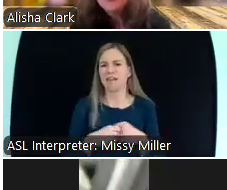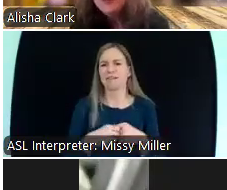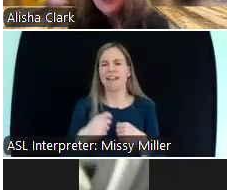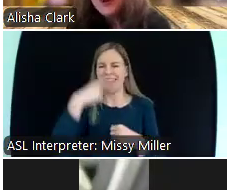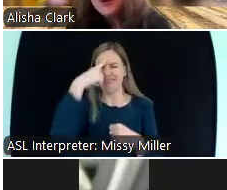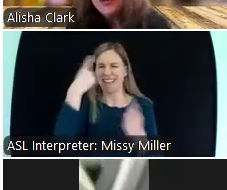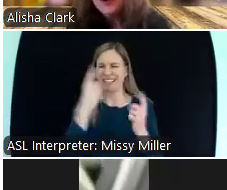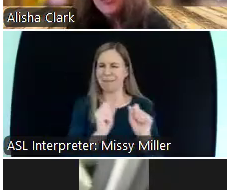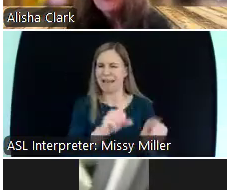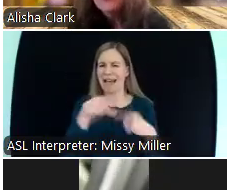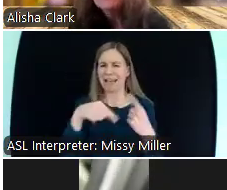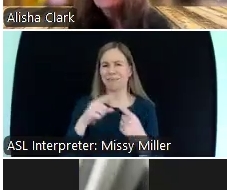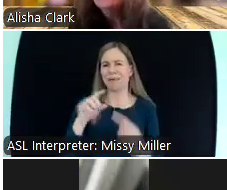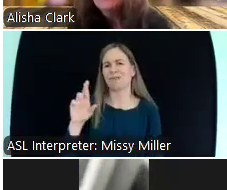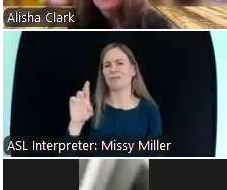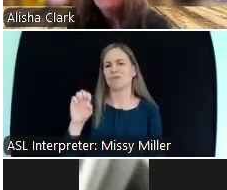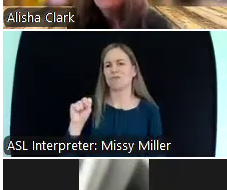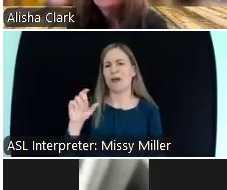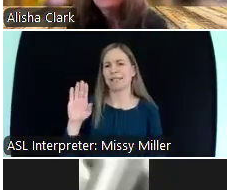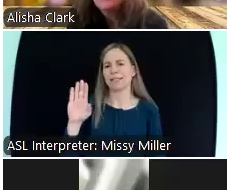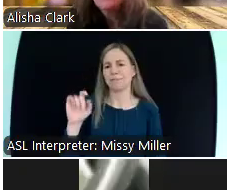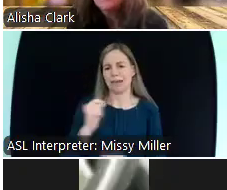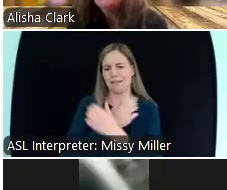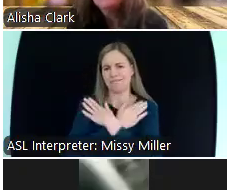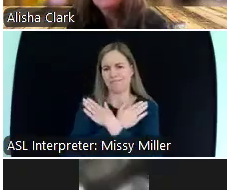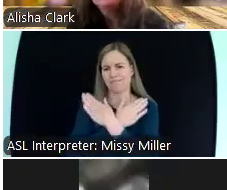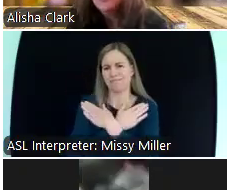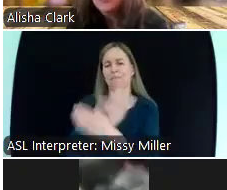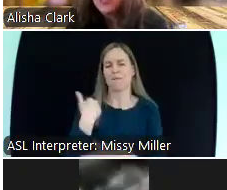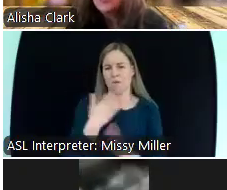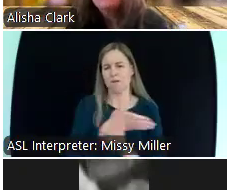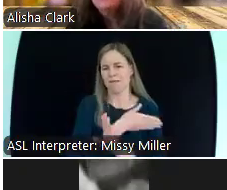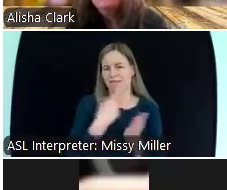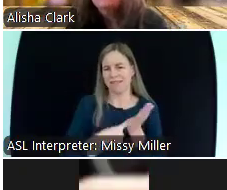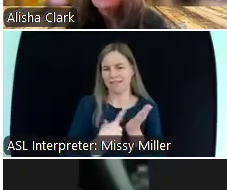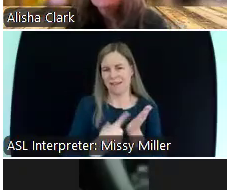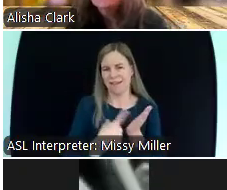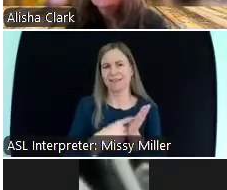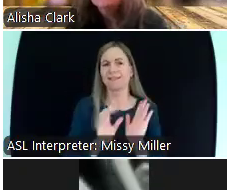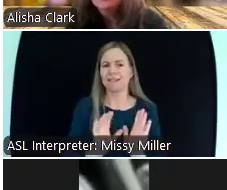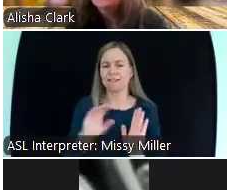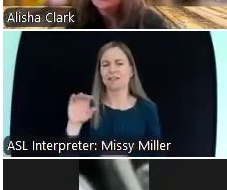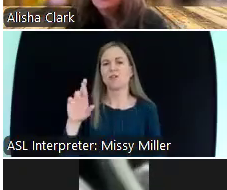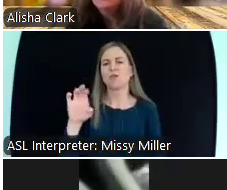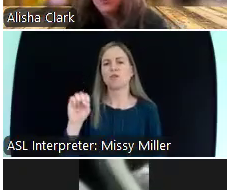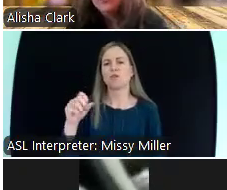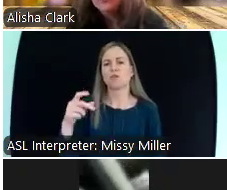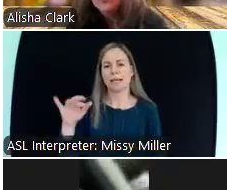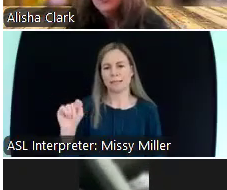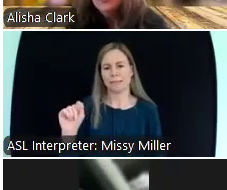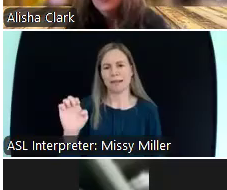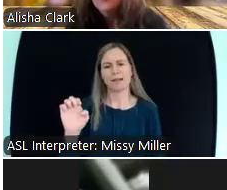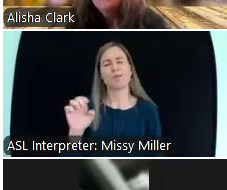about respite earlier, and this is one that I like to talk about because I think that respite is so, so